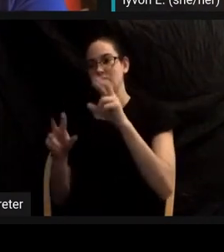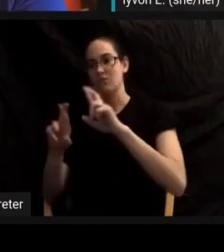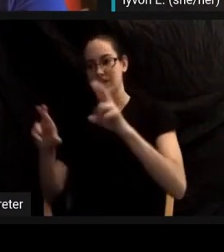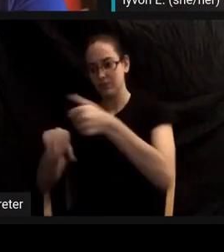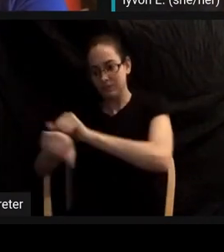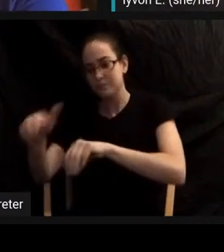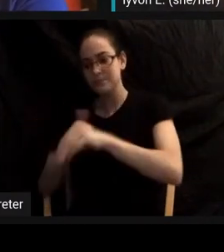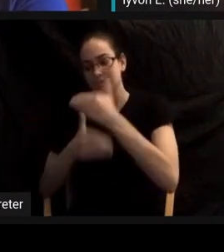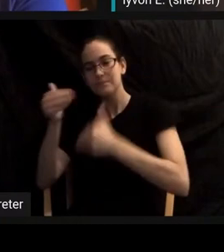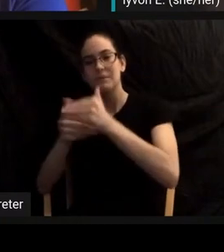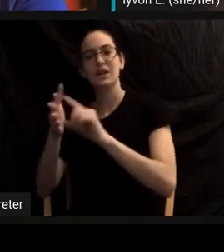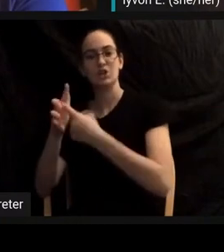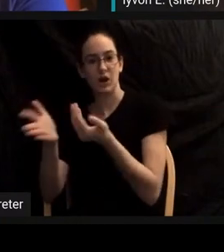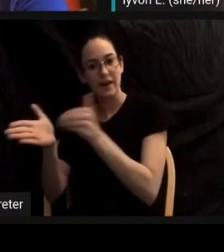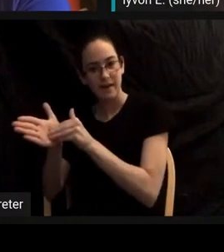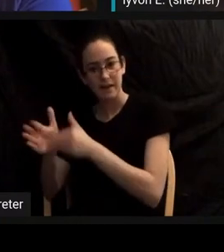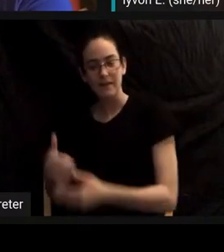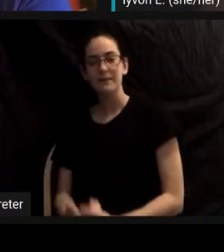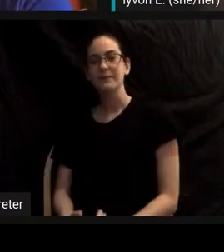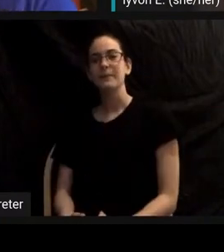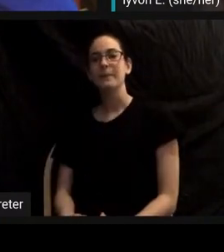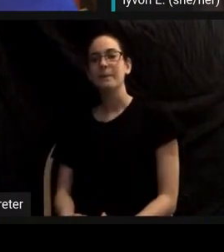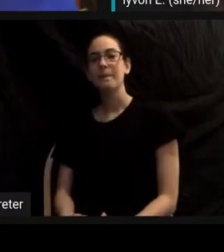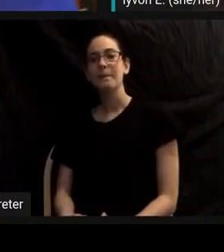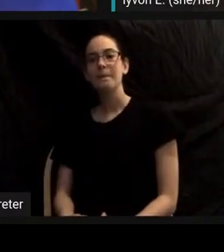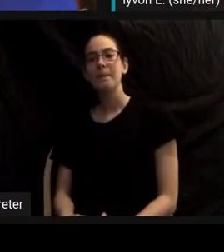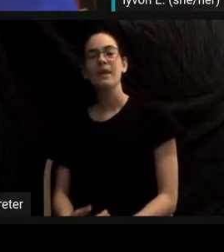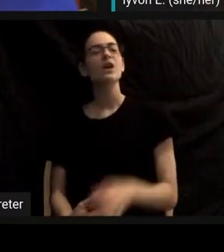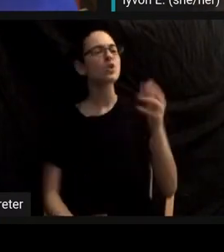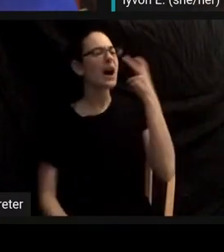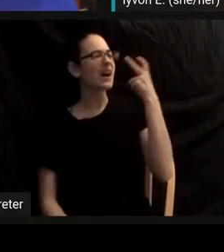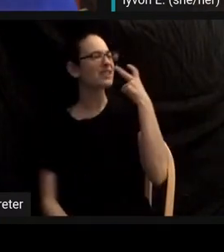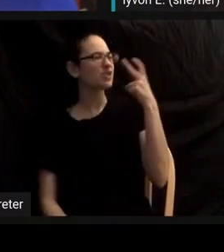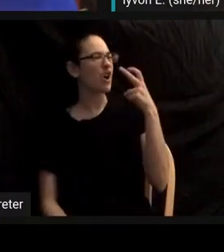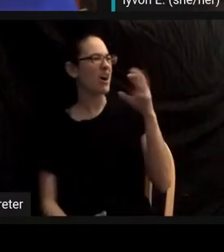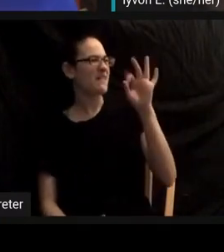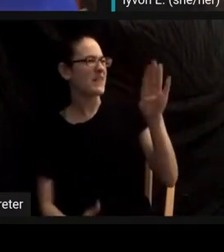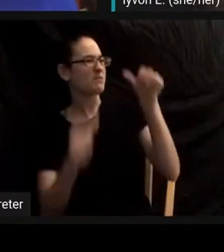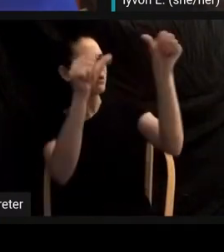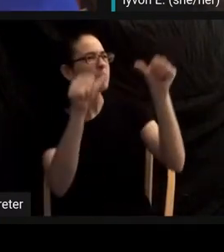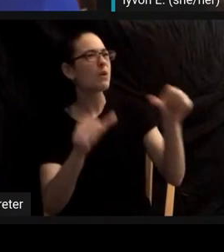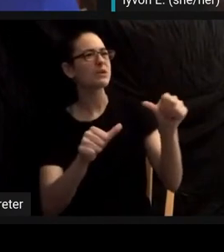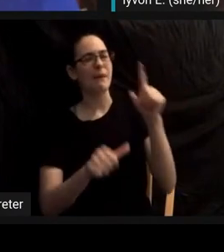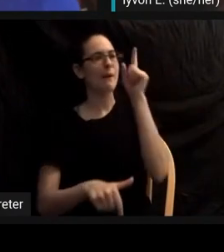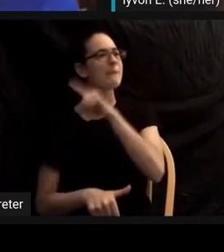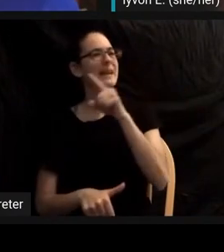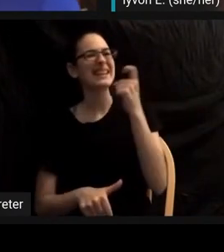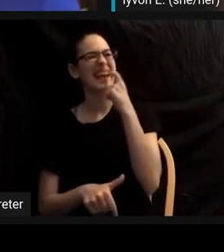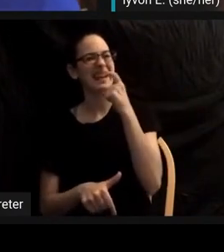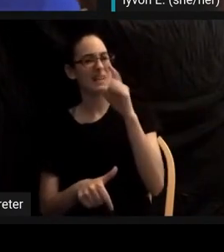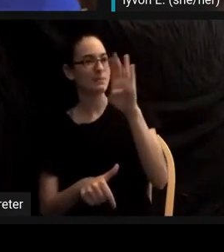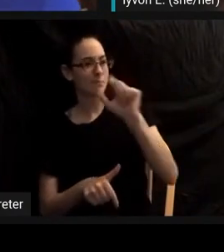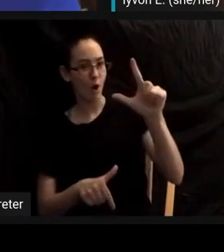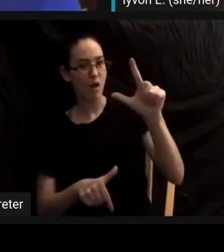True. Yeah. There was that like post I was seeing on Facebook about like plastic balls and glass balls.